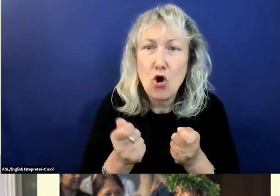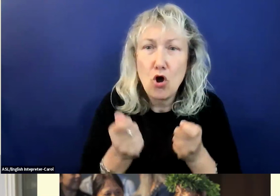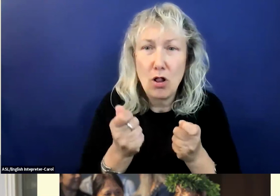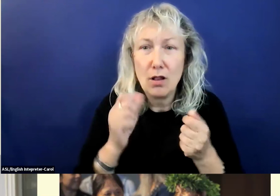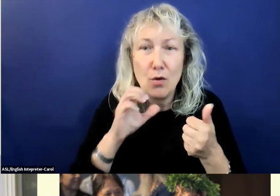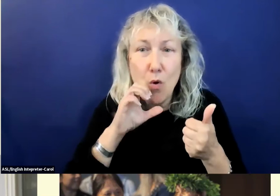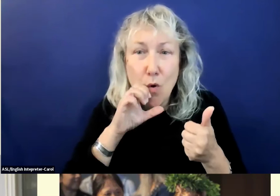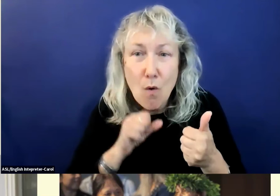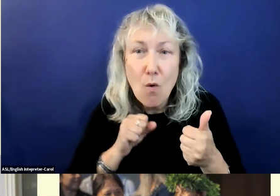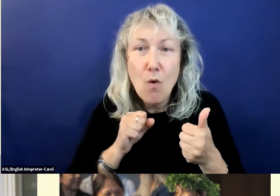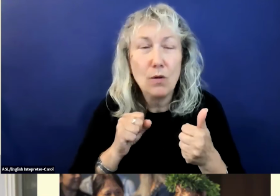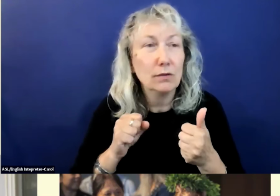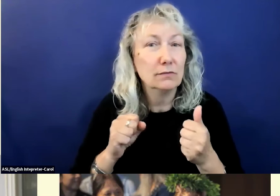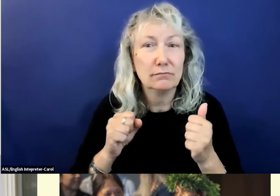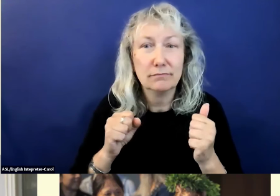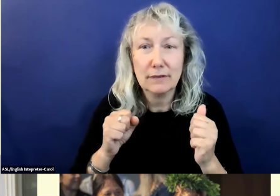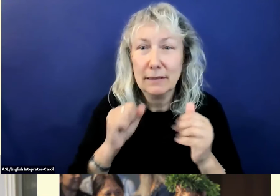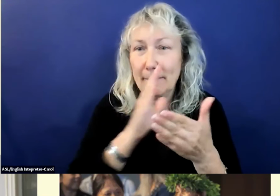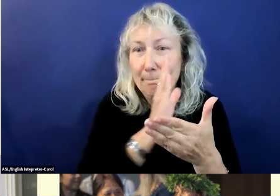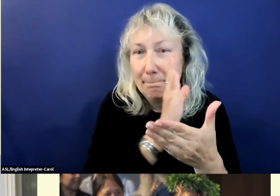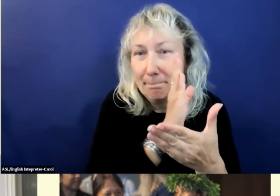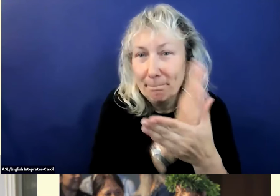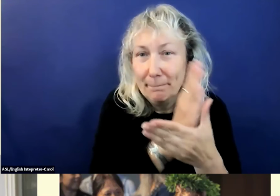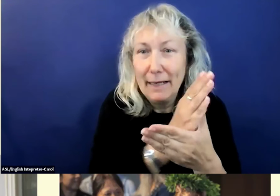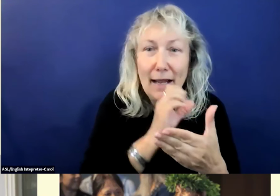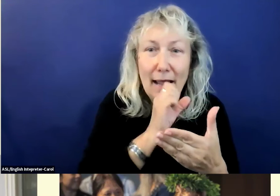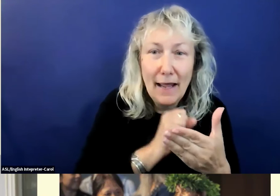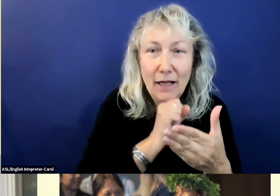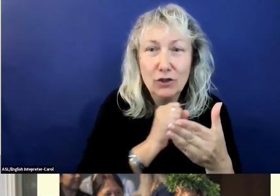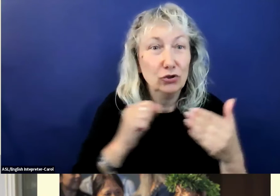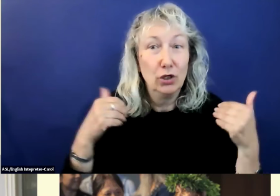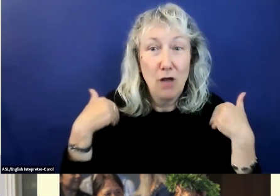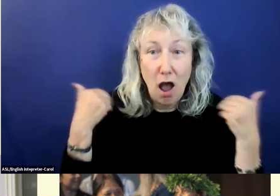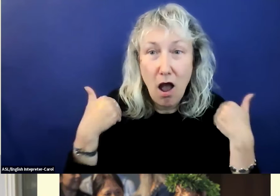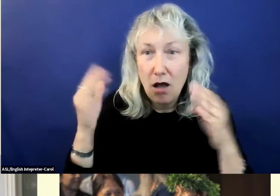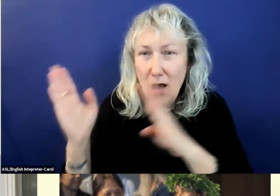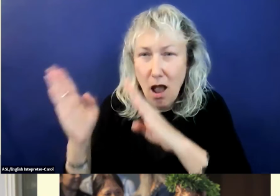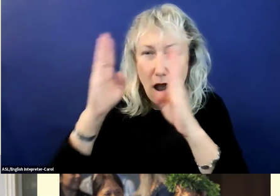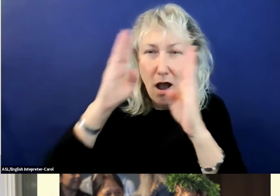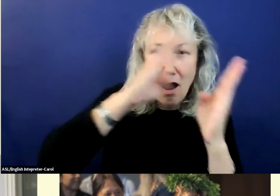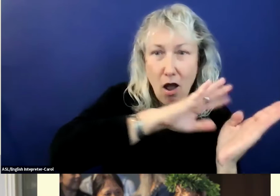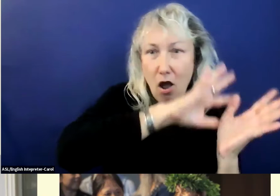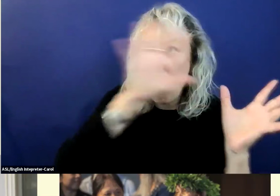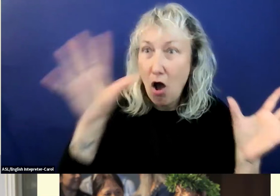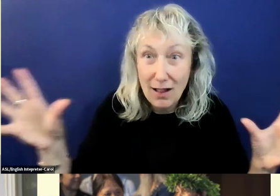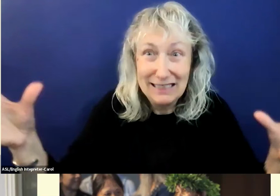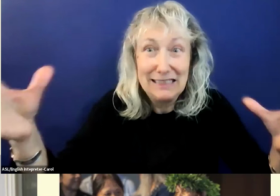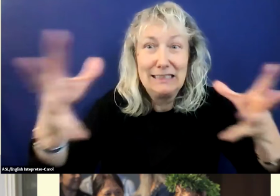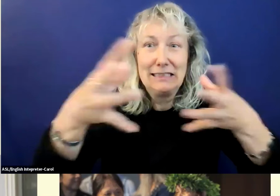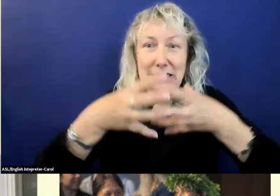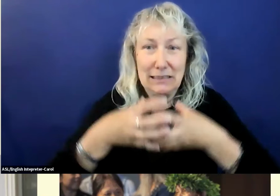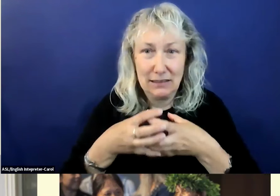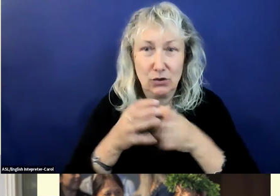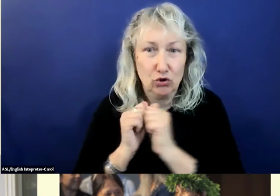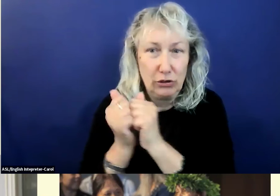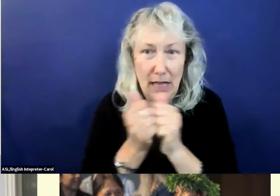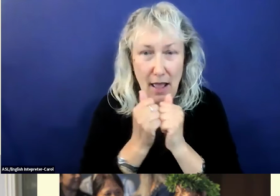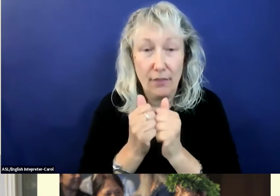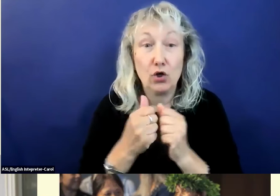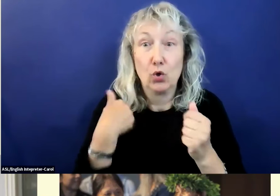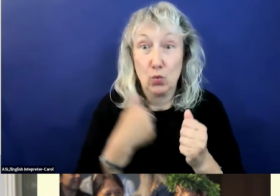also with single adult. So with this one, we did our social focusing